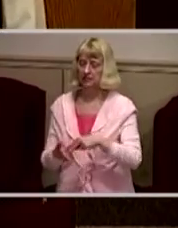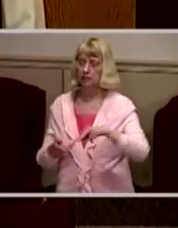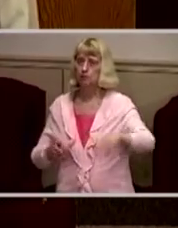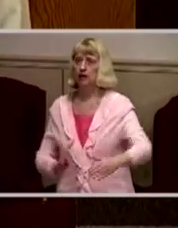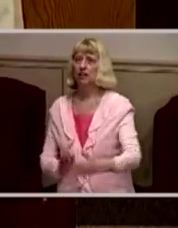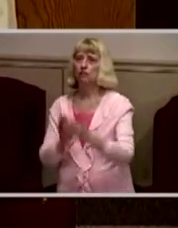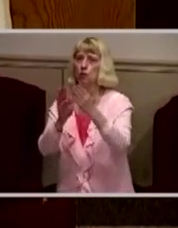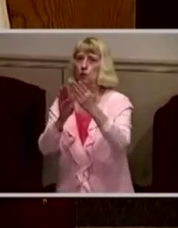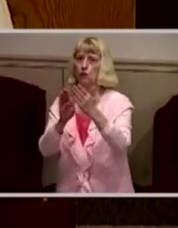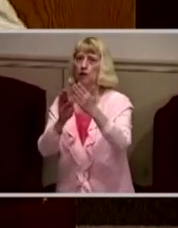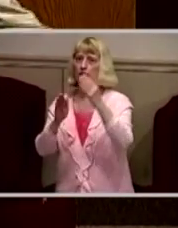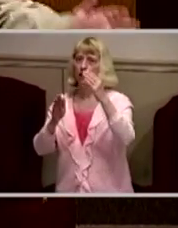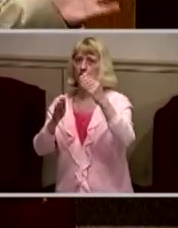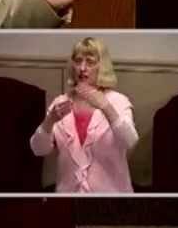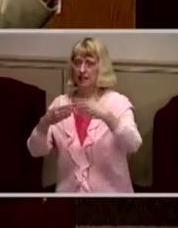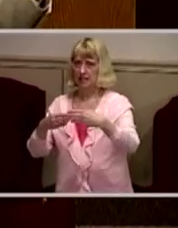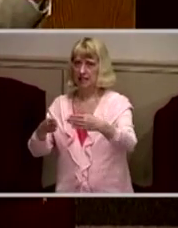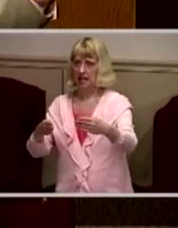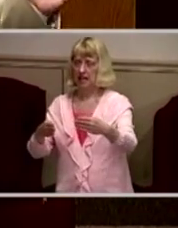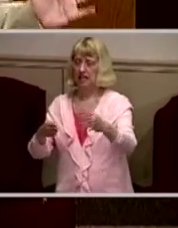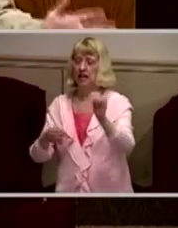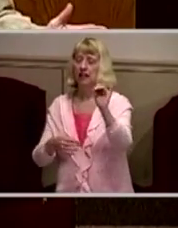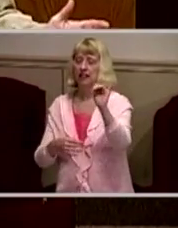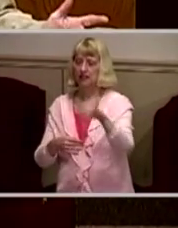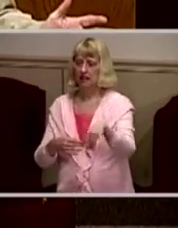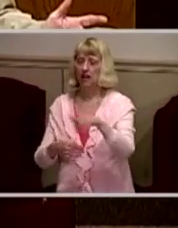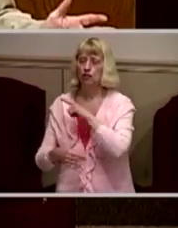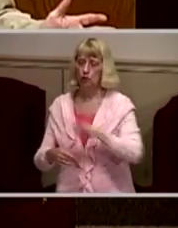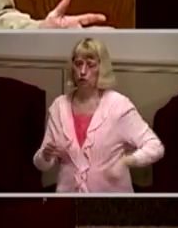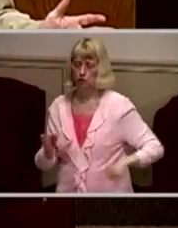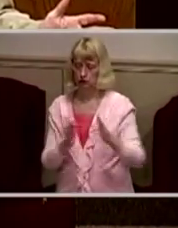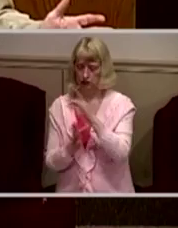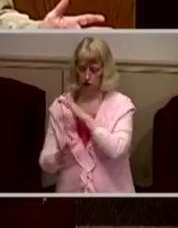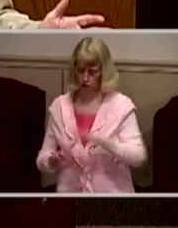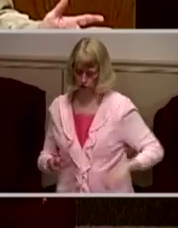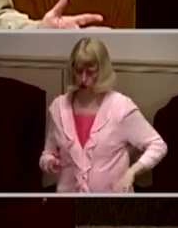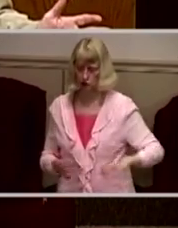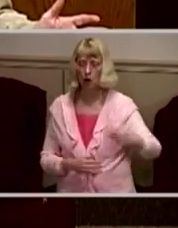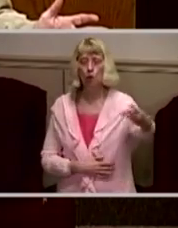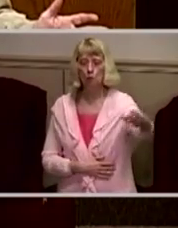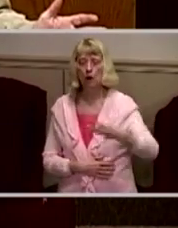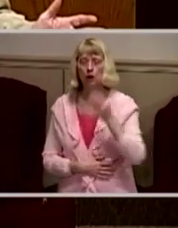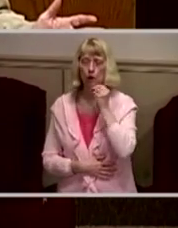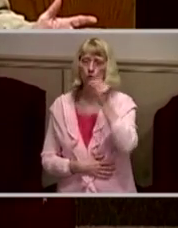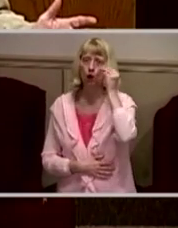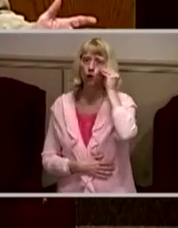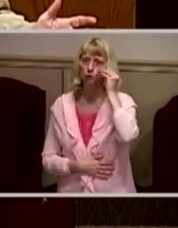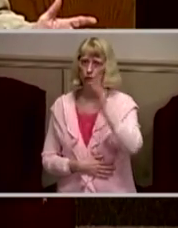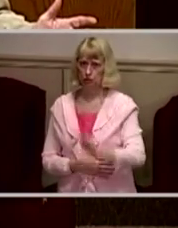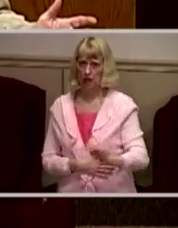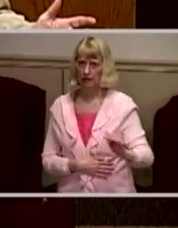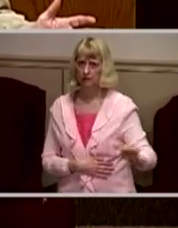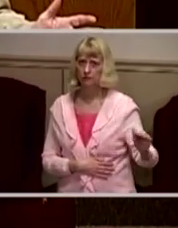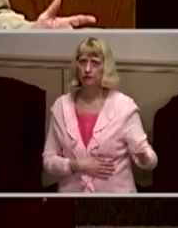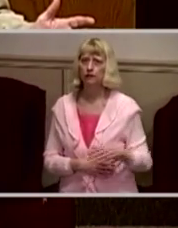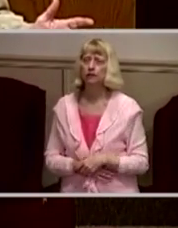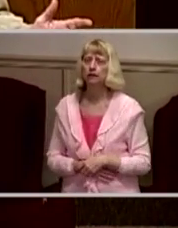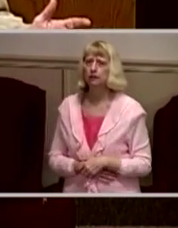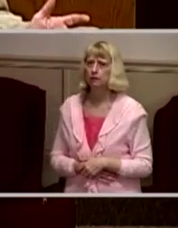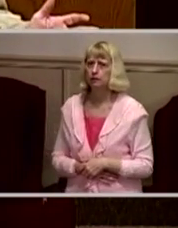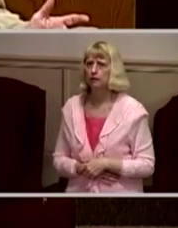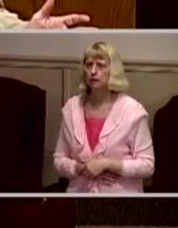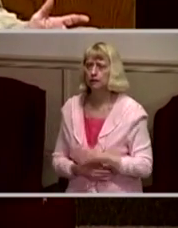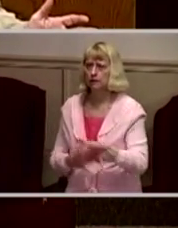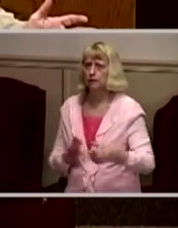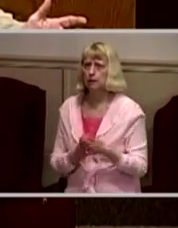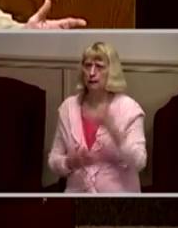before heaven's gate, there the Lord Jesus Christ will say, "Welcome home, my child." All because